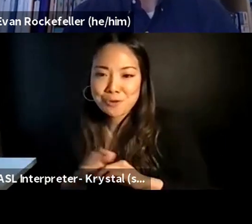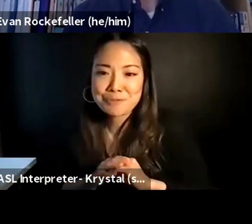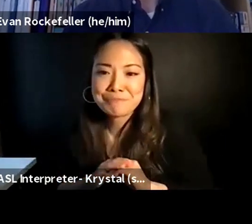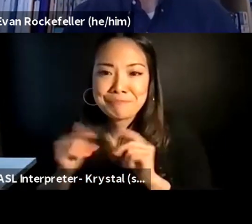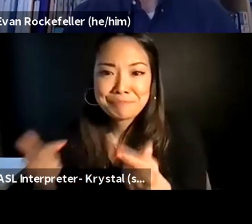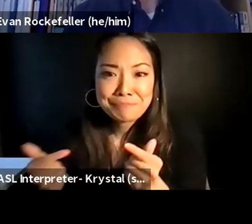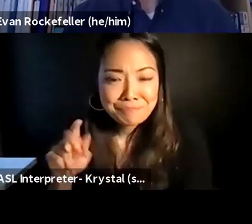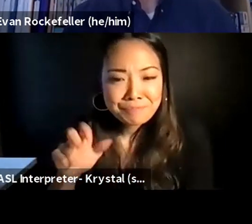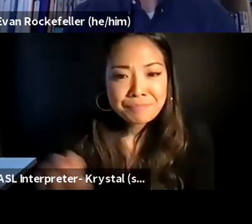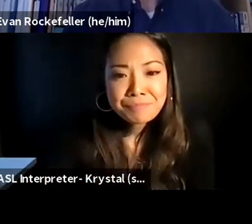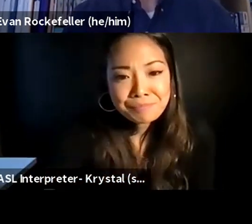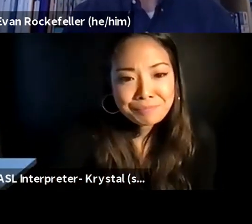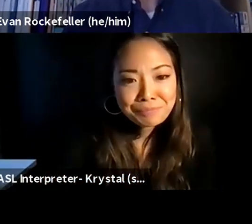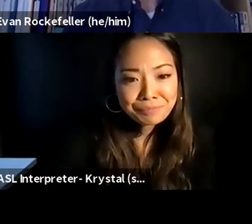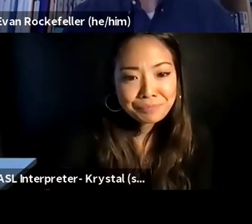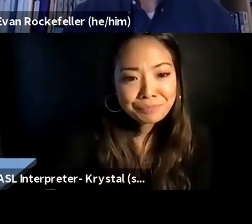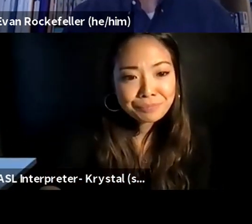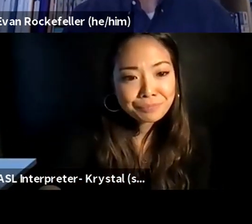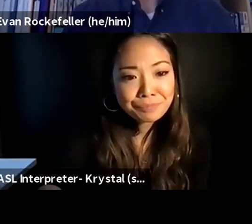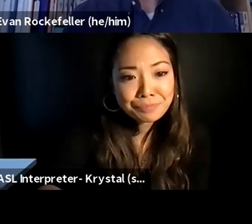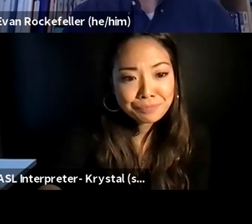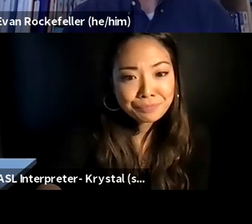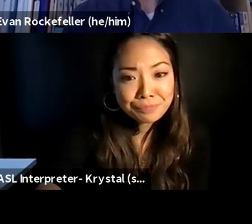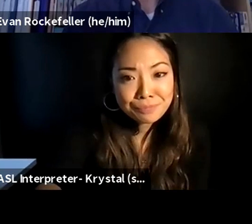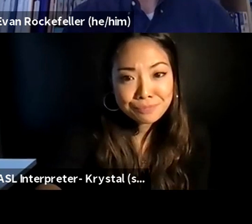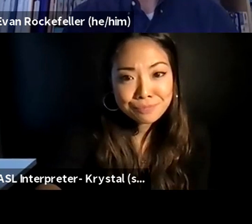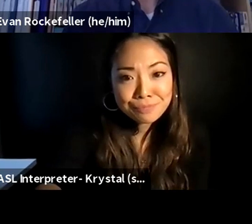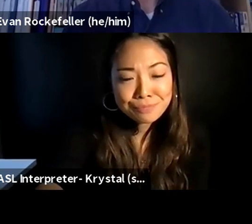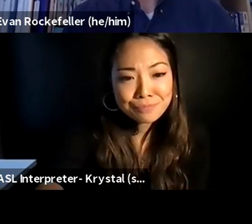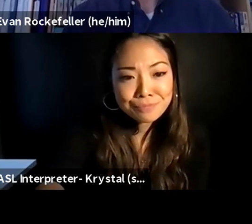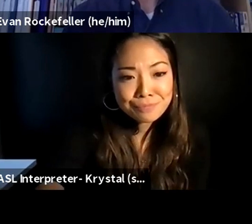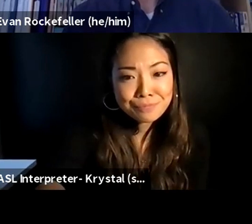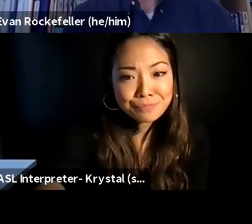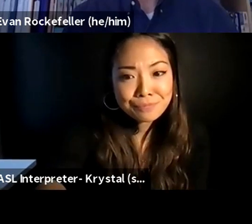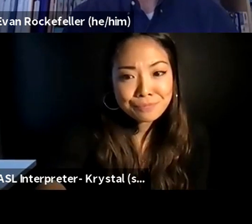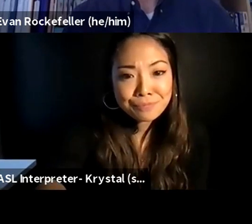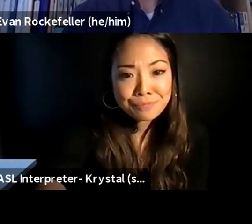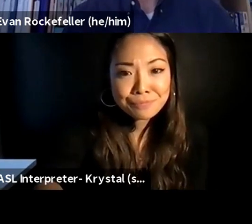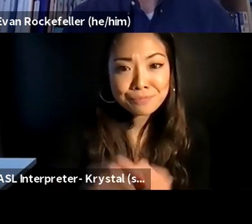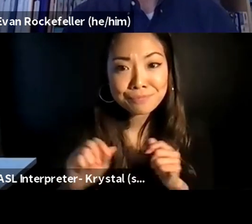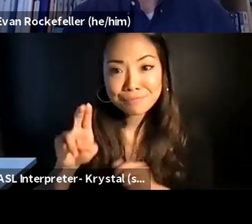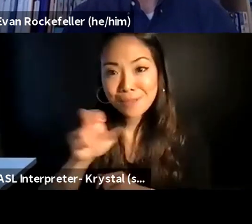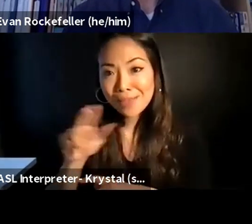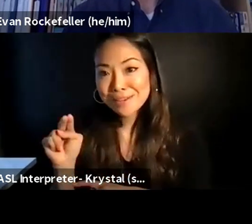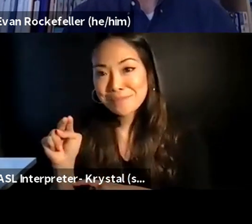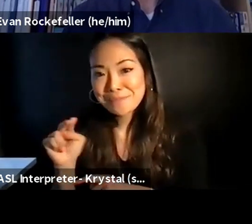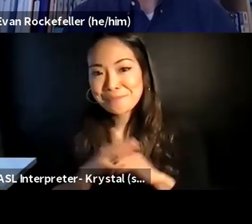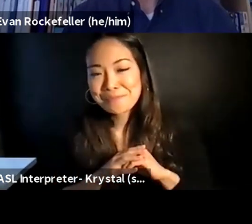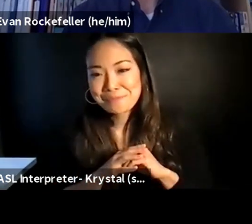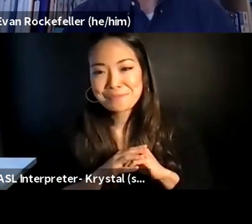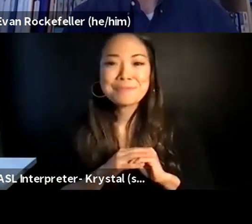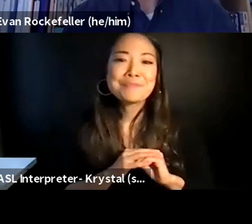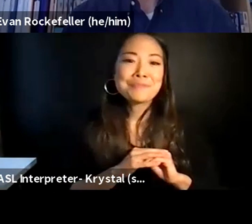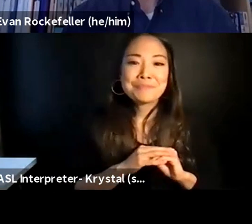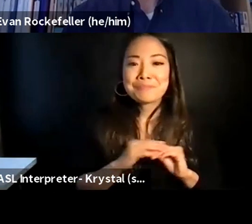of the discrimination that I've experienced and other people in our community have experienced. And yeah, I just really appreciated that